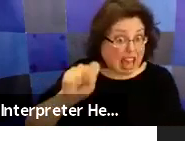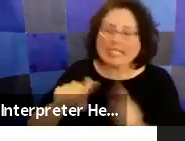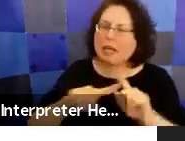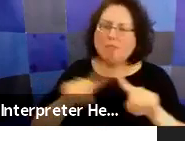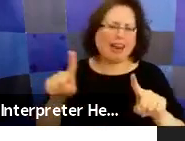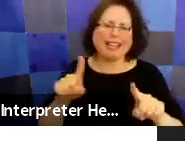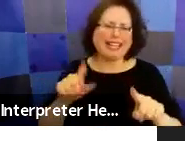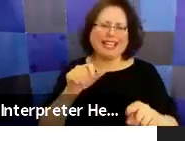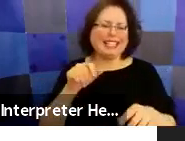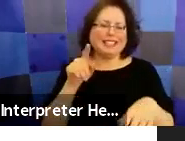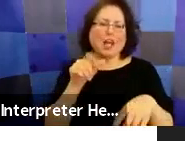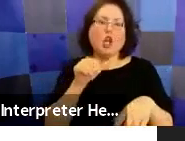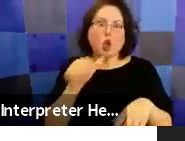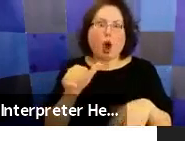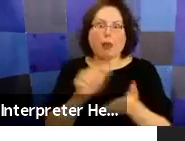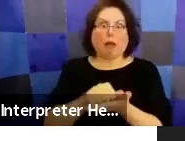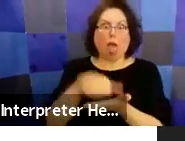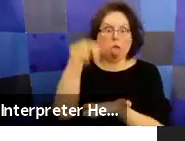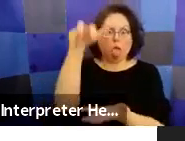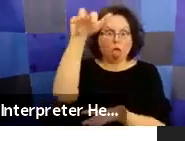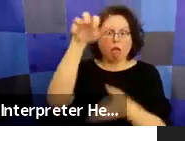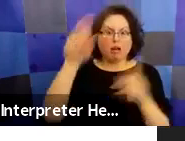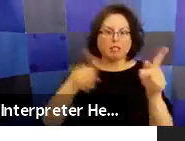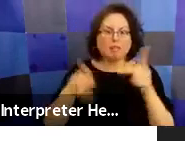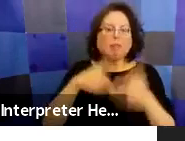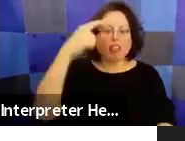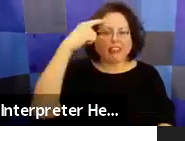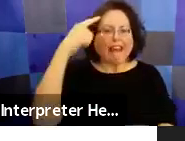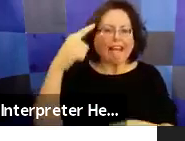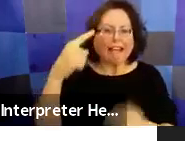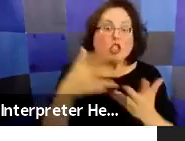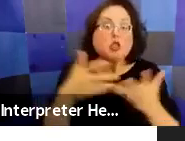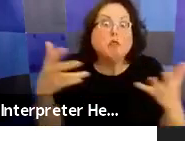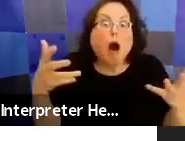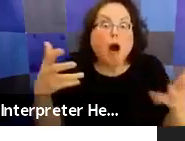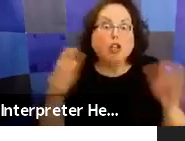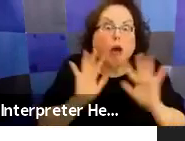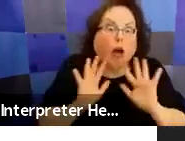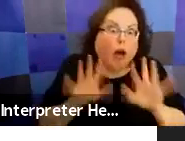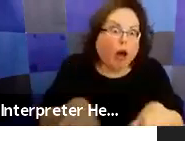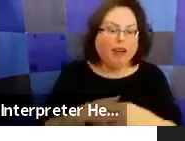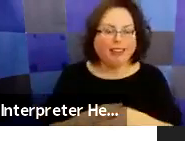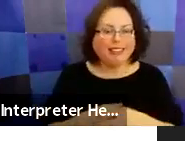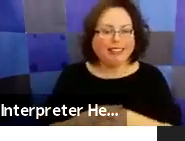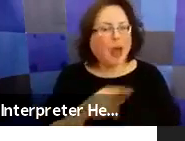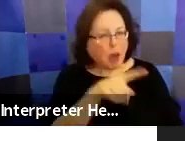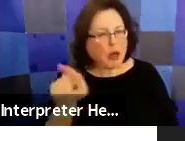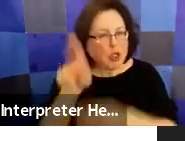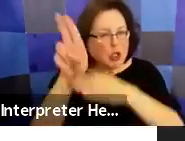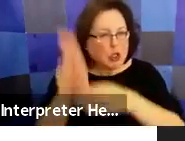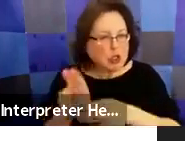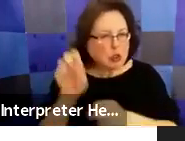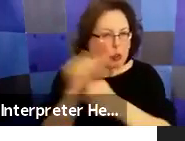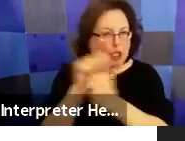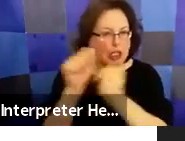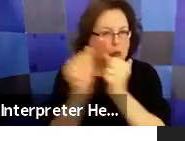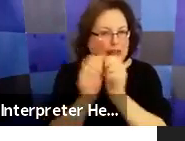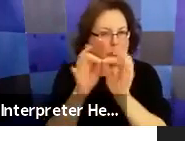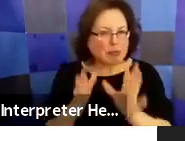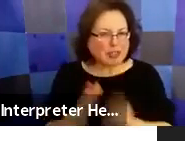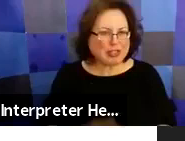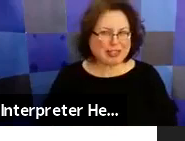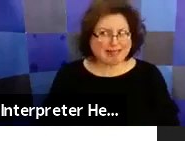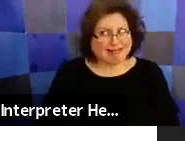unapproachable or unaffordable as I think some people think. And once you get used to working with interpreters, it's also not